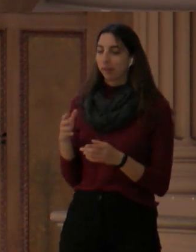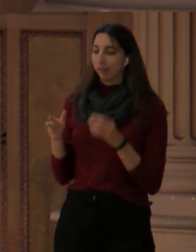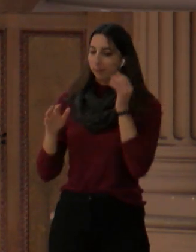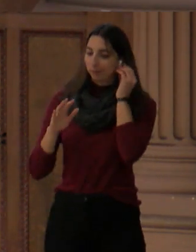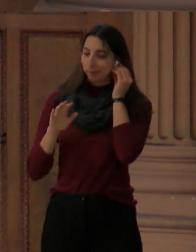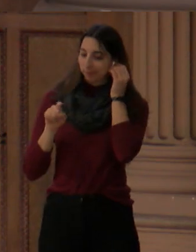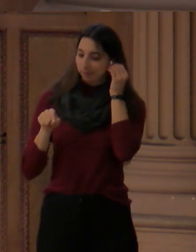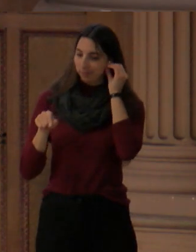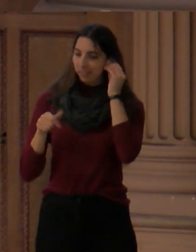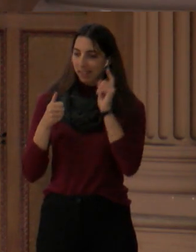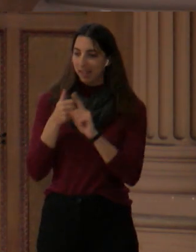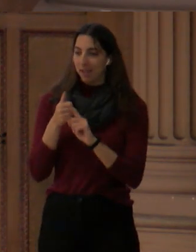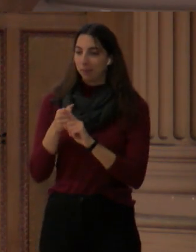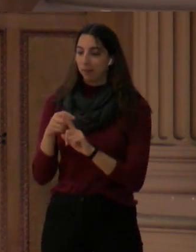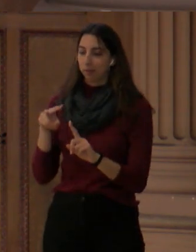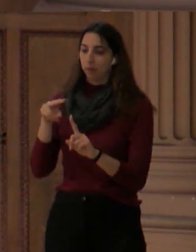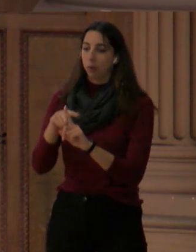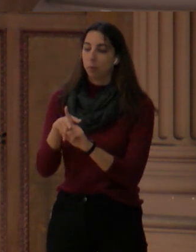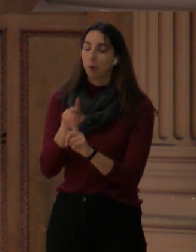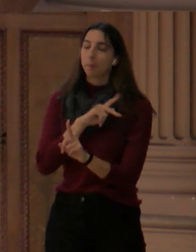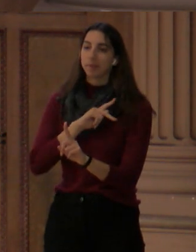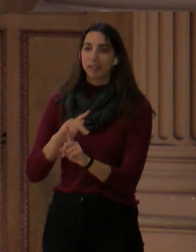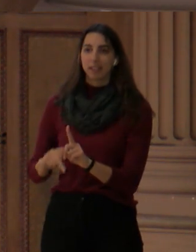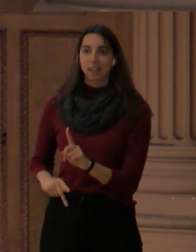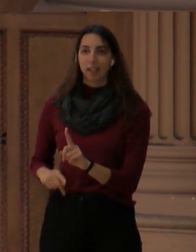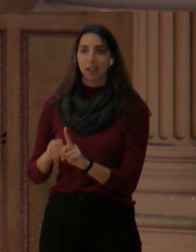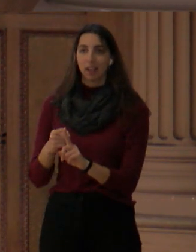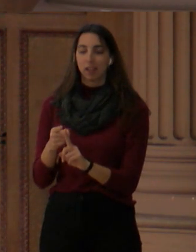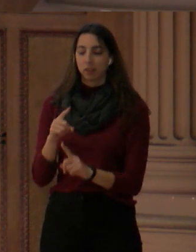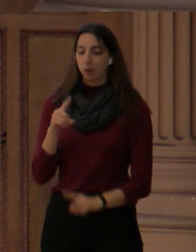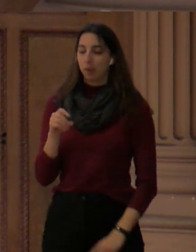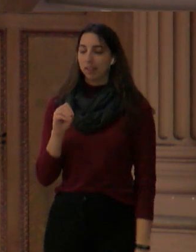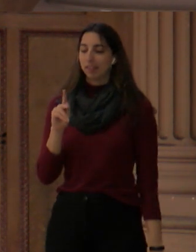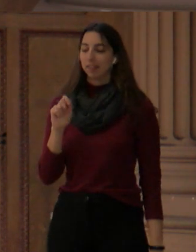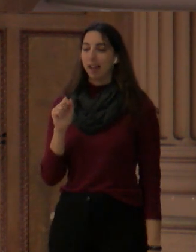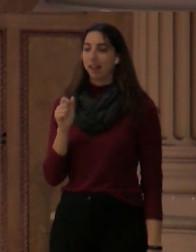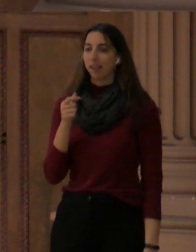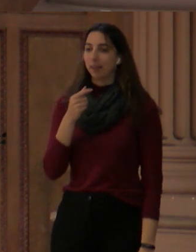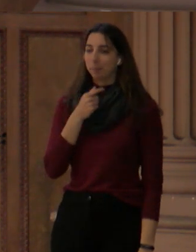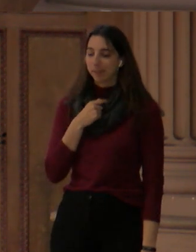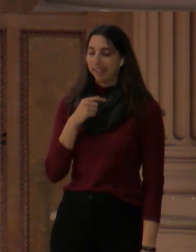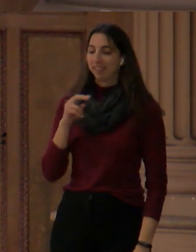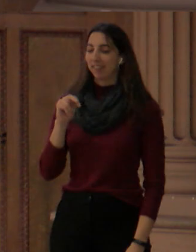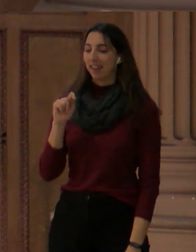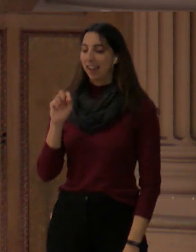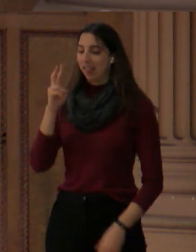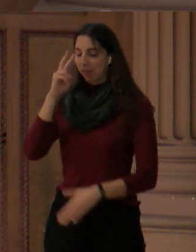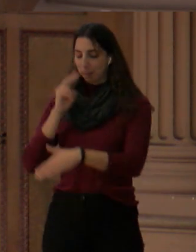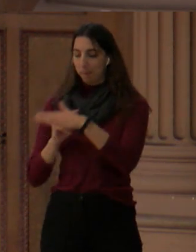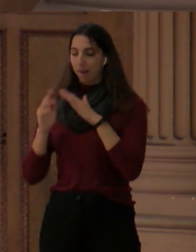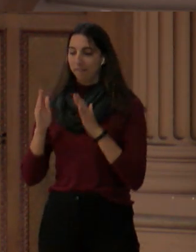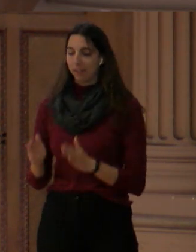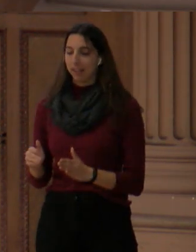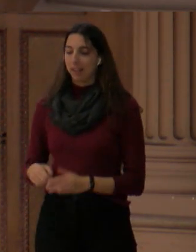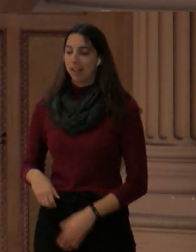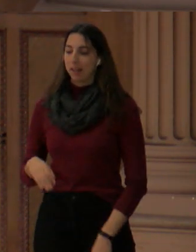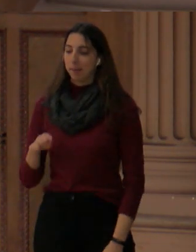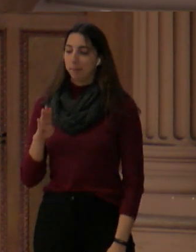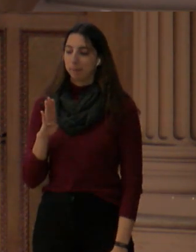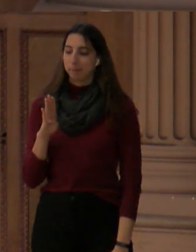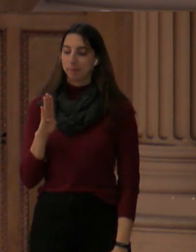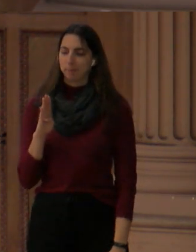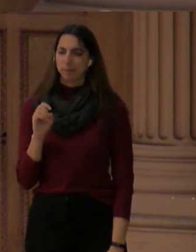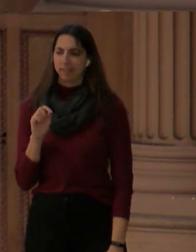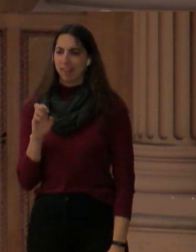king. In 1 Kings 1, verse 38, it says, Zadok the priest, Nathan the prophet, and Benaiah the son of Jehoiada, and the